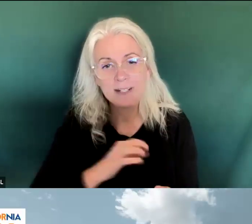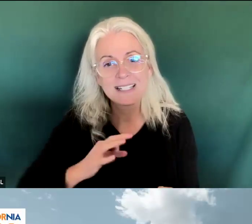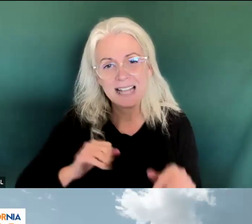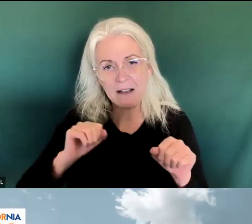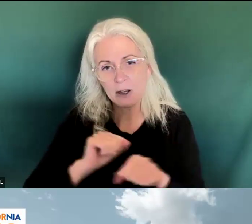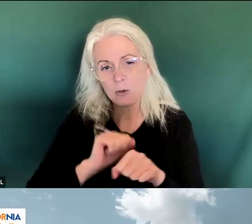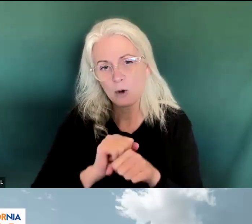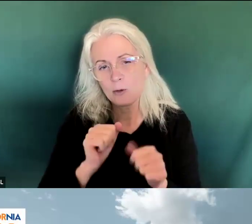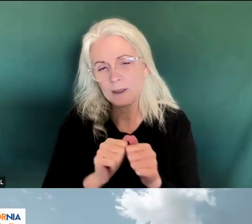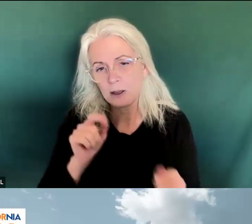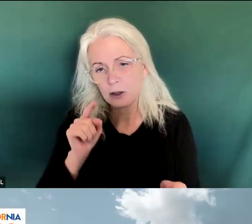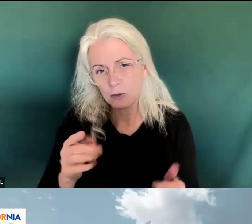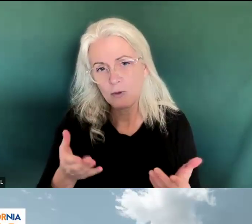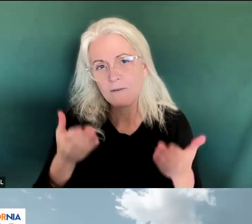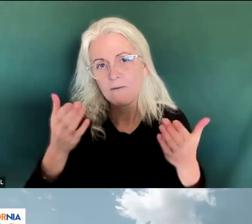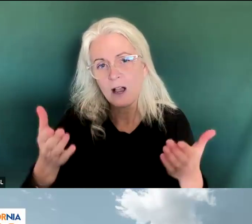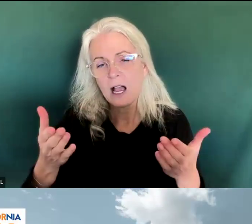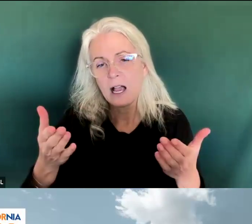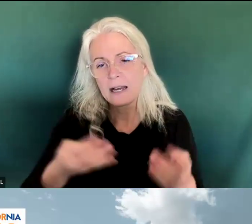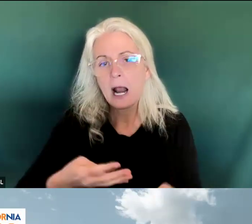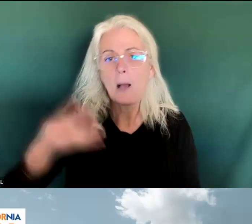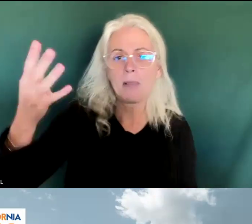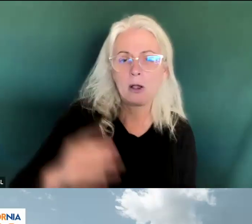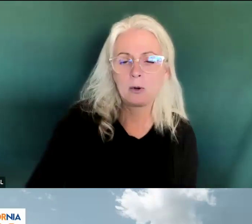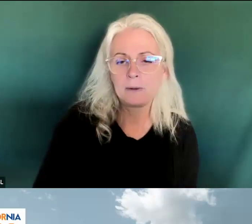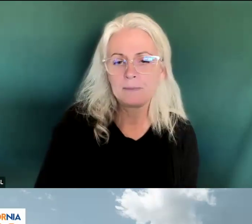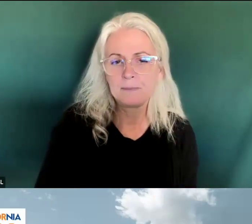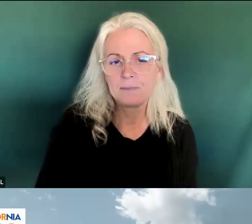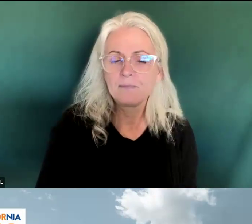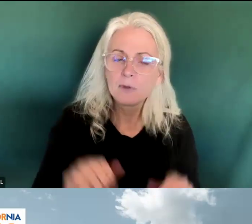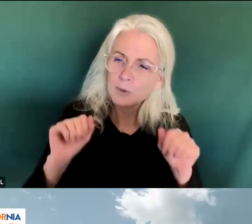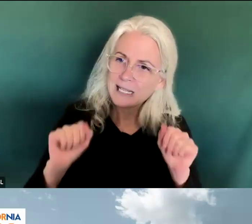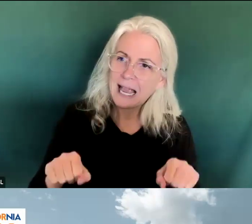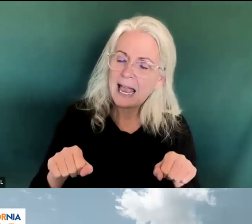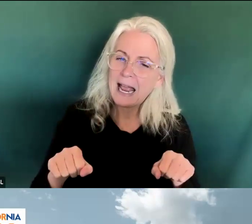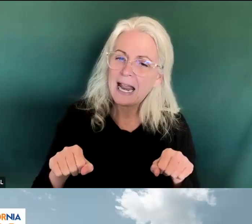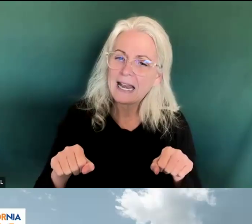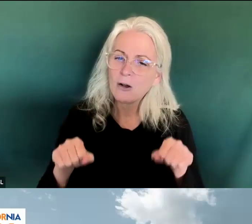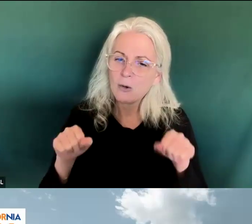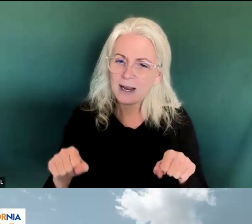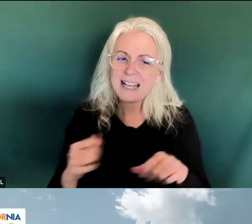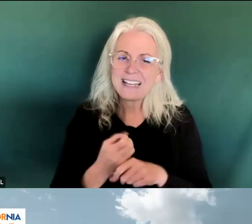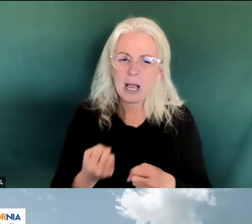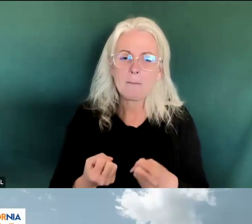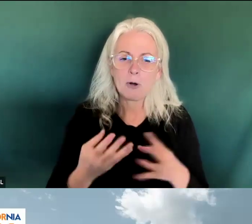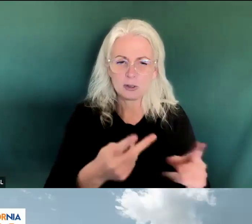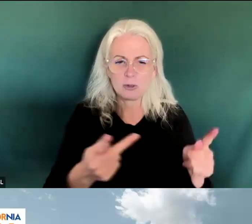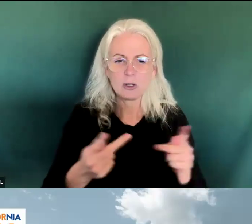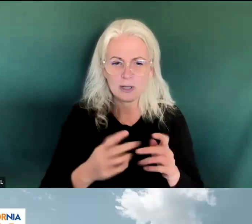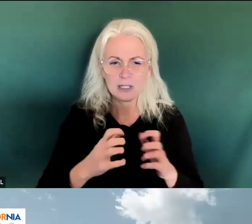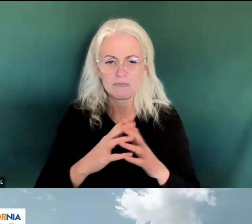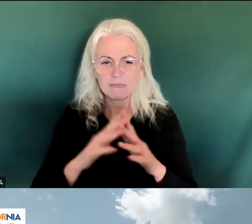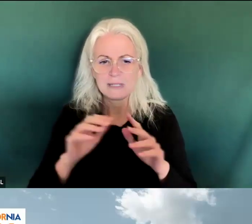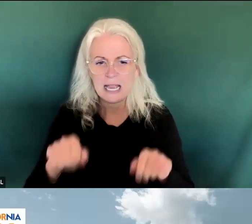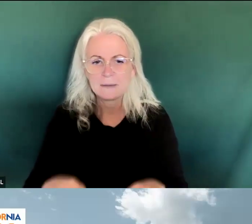potentially work with you to provide a bulk upload, and we could, get multiple locations up